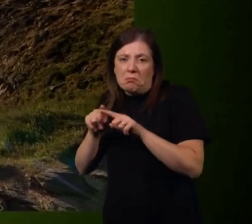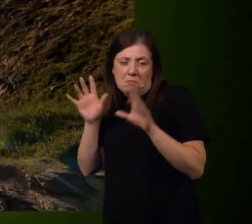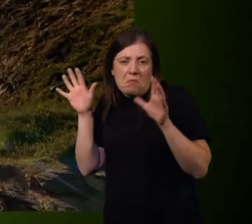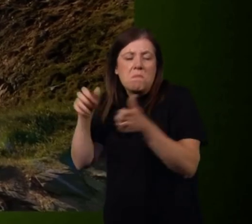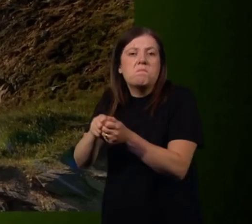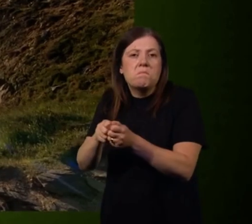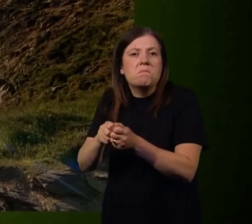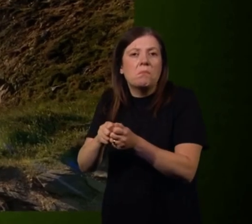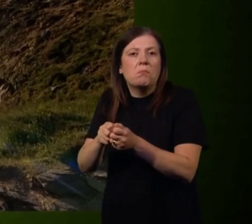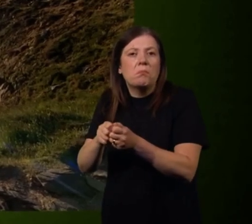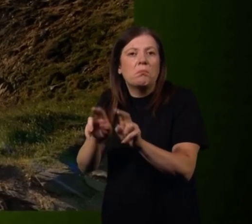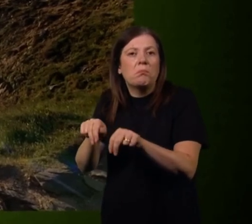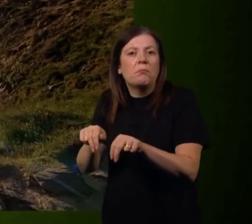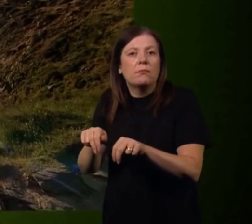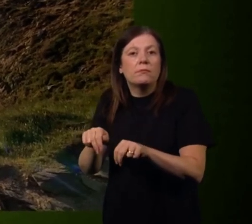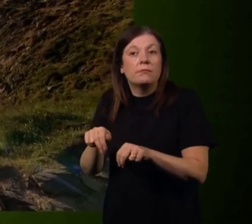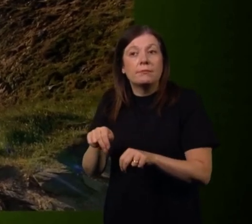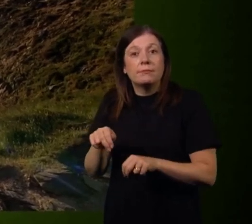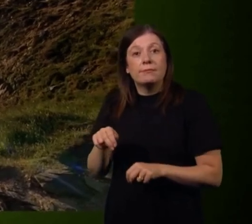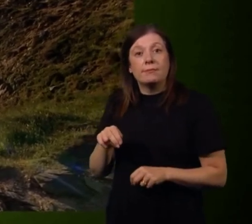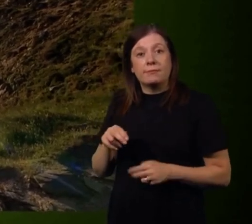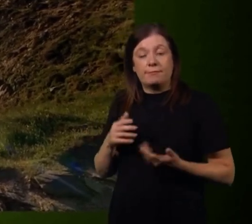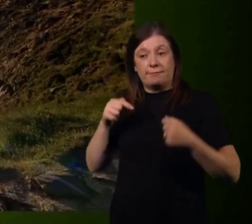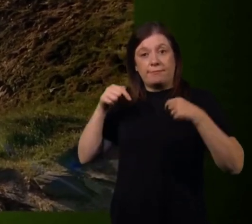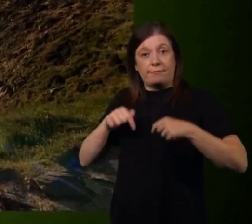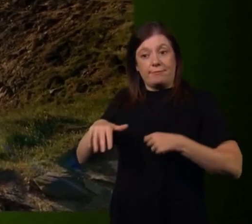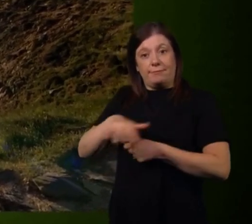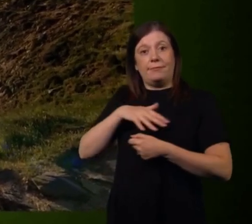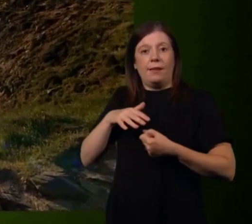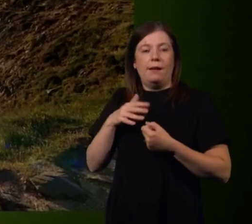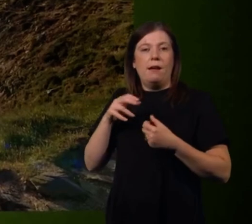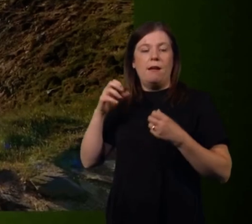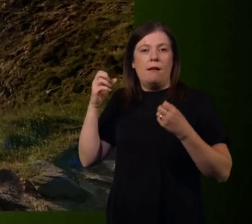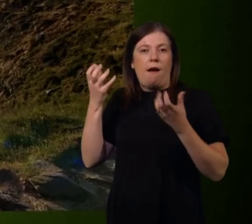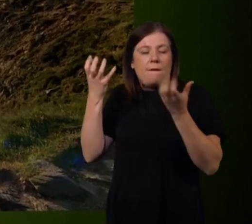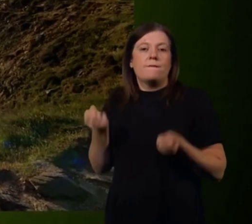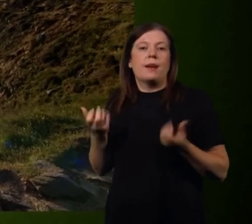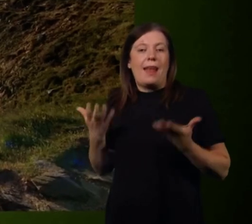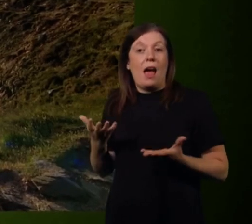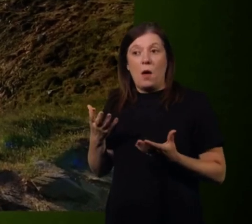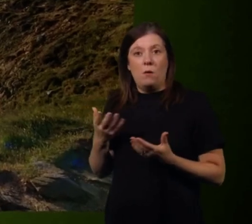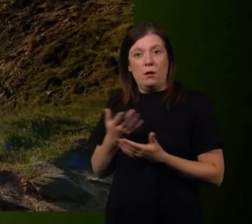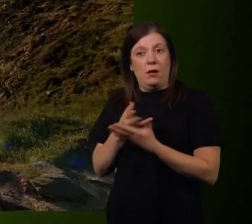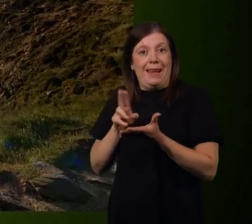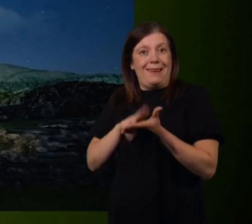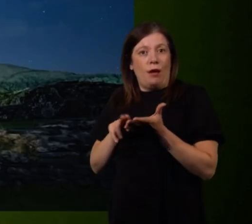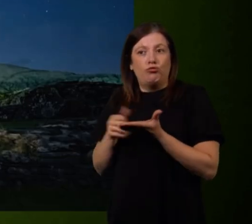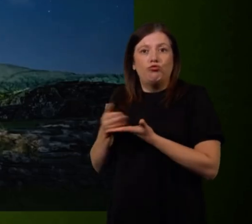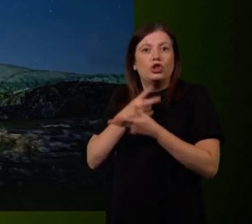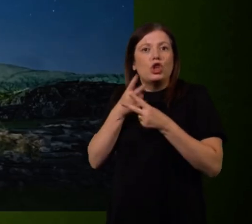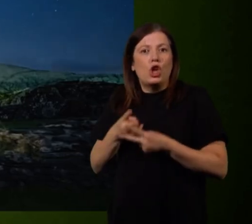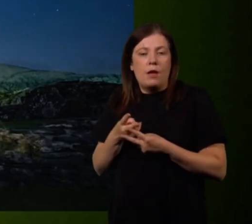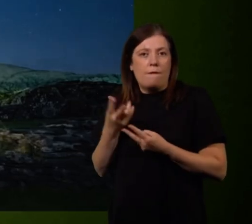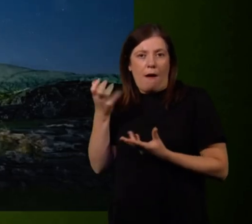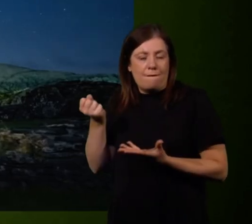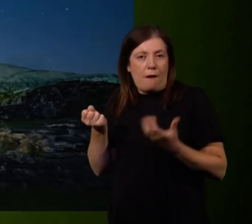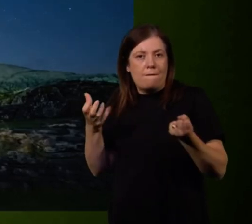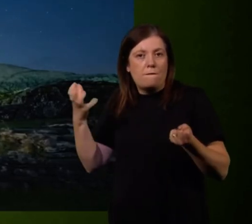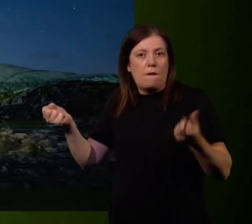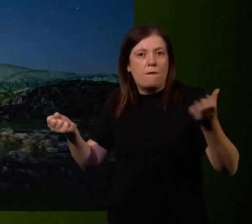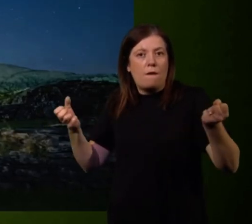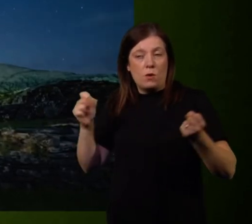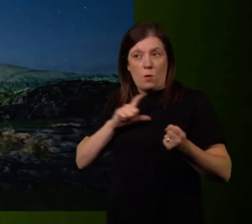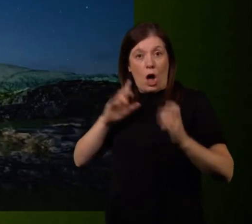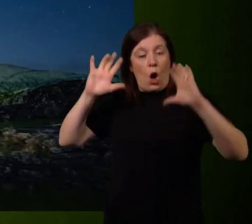do? Well, very simple, they can just turn off the lights. So lots of nature reserves in Wales are now starting to try and tackle this issue of